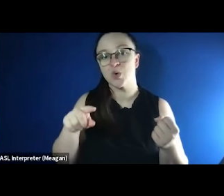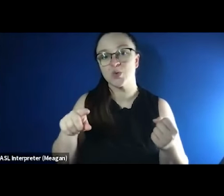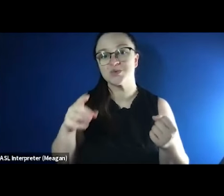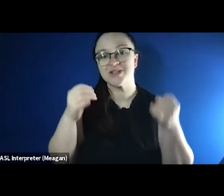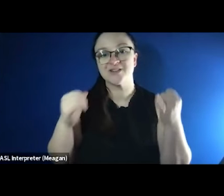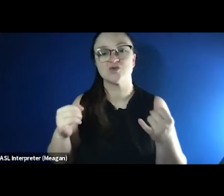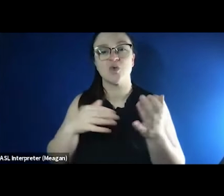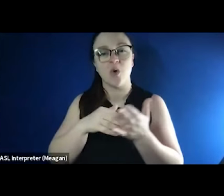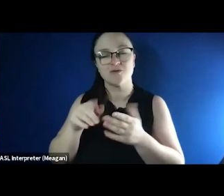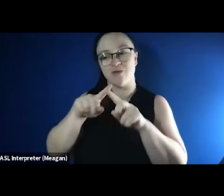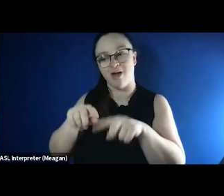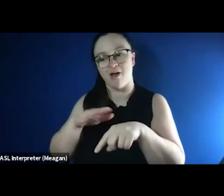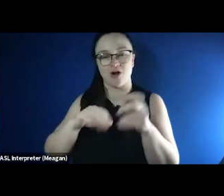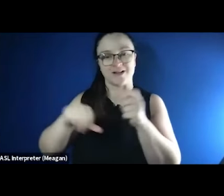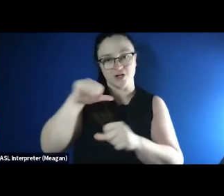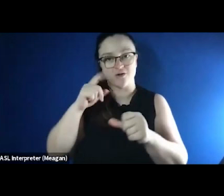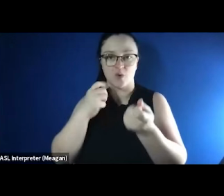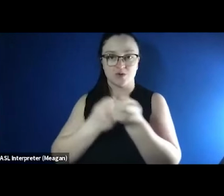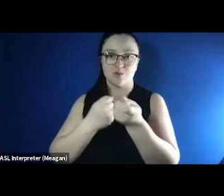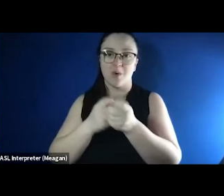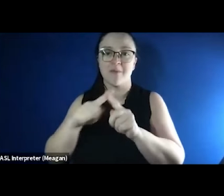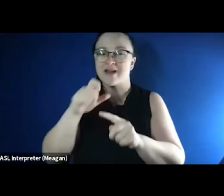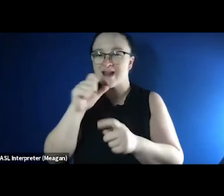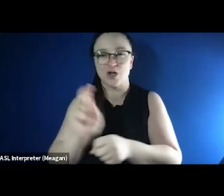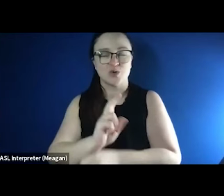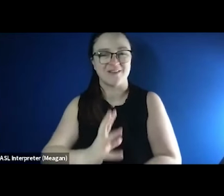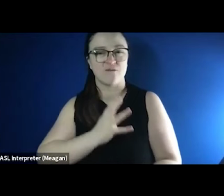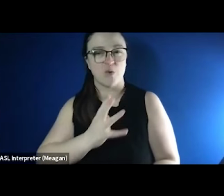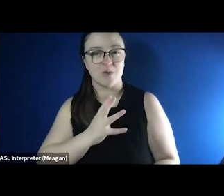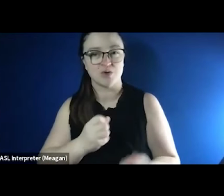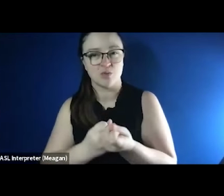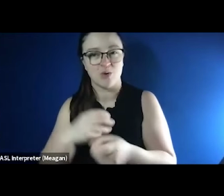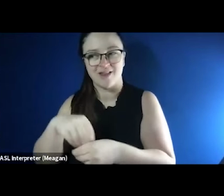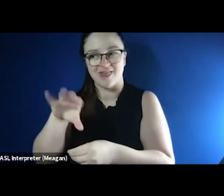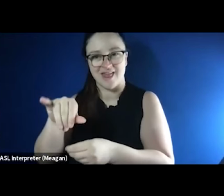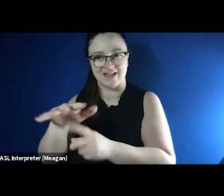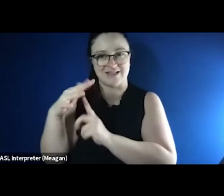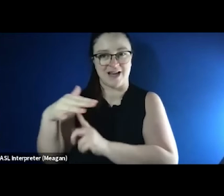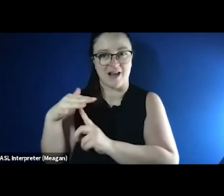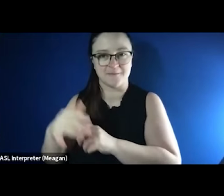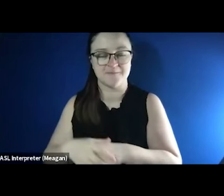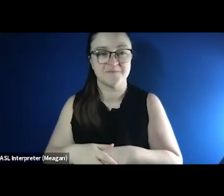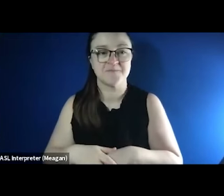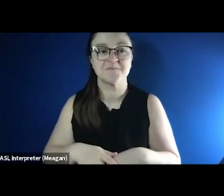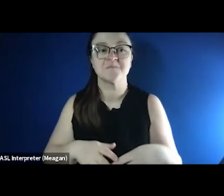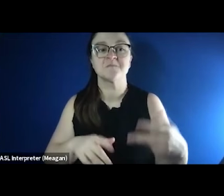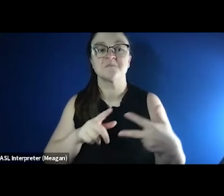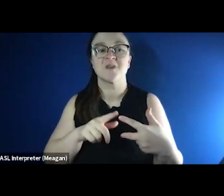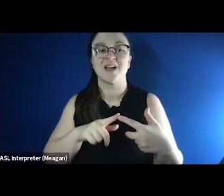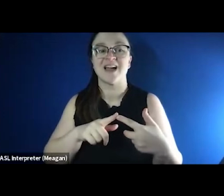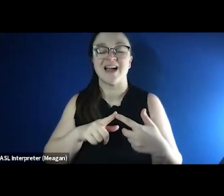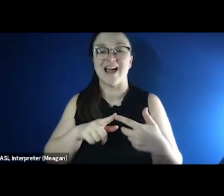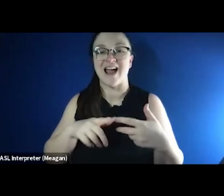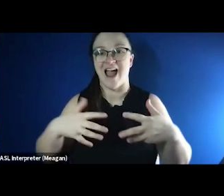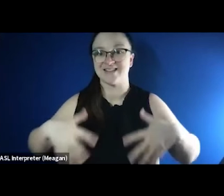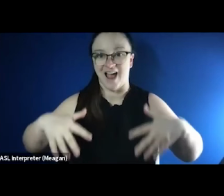for support, but not necessarily using formalized supports in that setting. In terms of anxiety, in the Oak study,